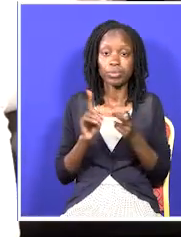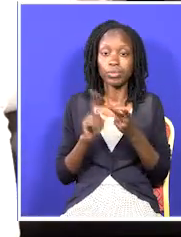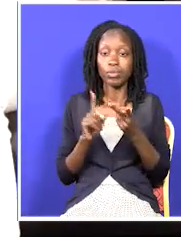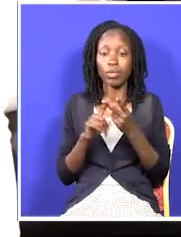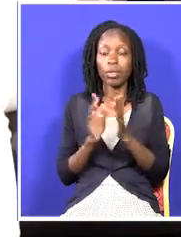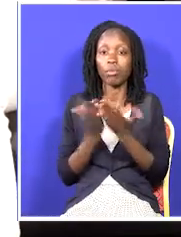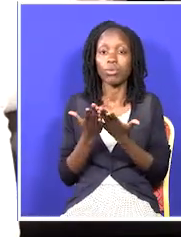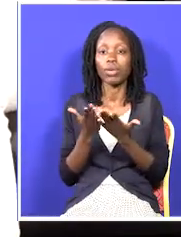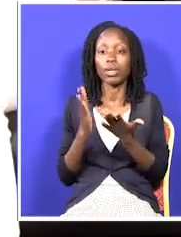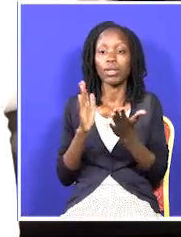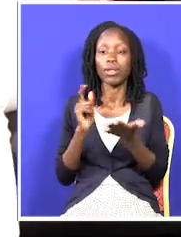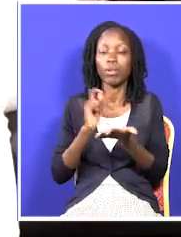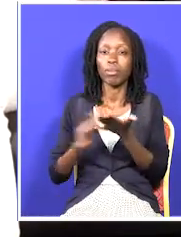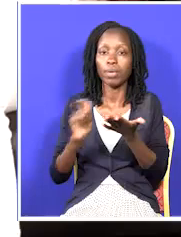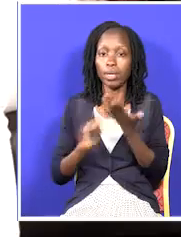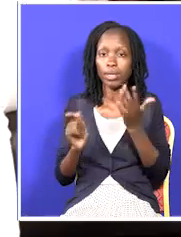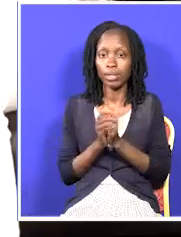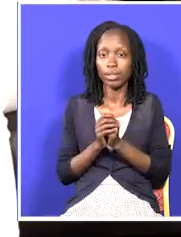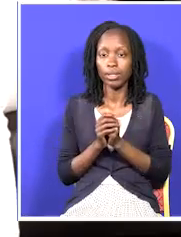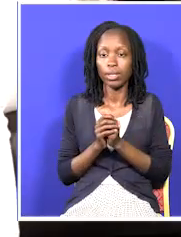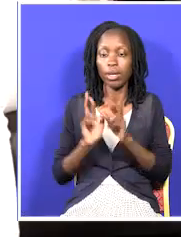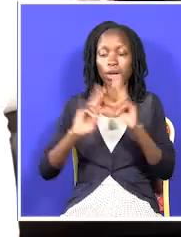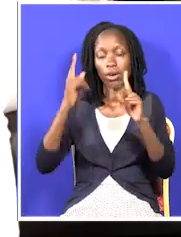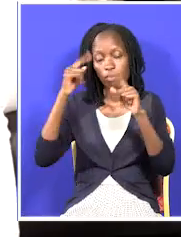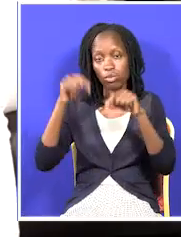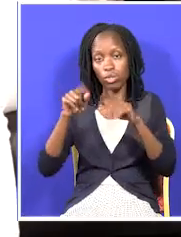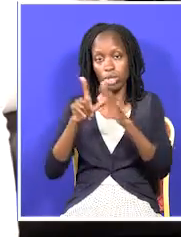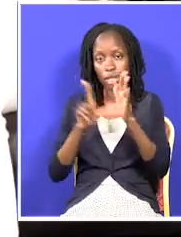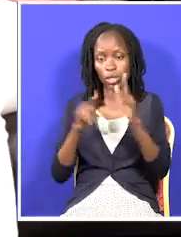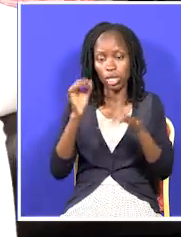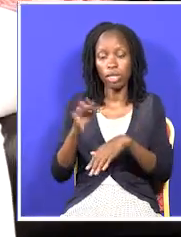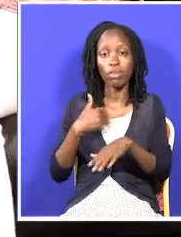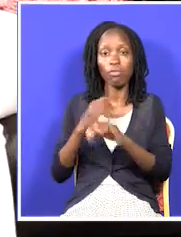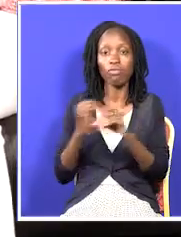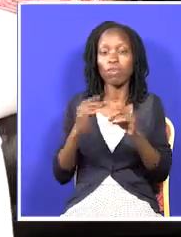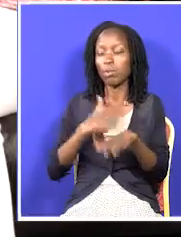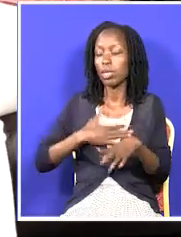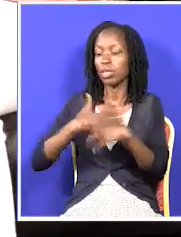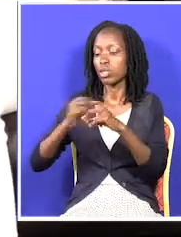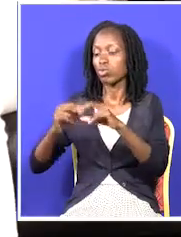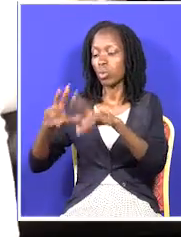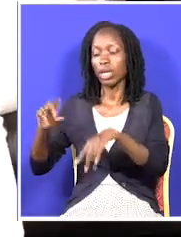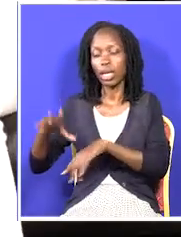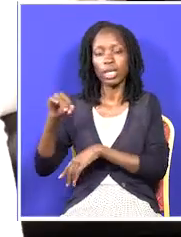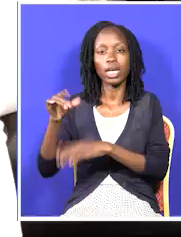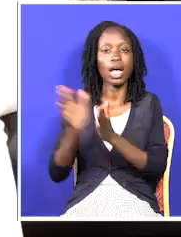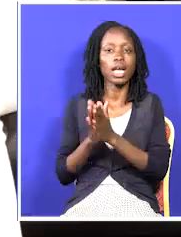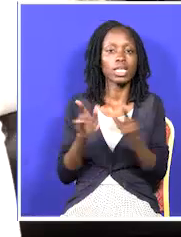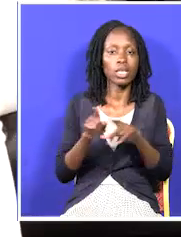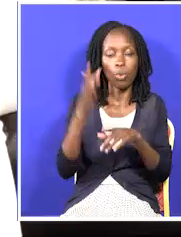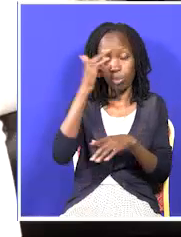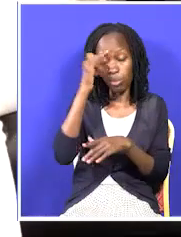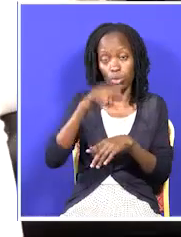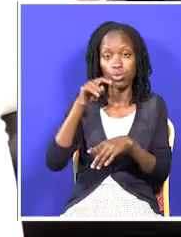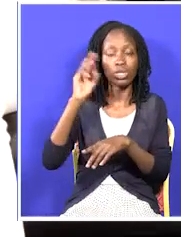Bible, notebook, and pen ready for the lesson. If you don't have, please run, grab them as you'll need